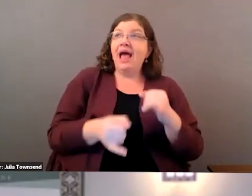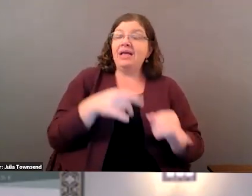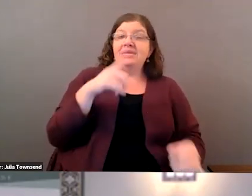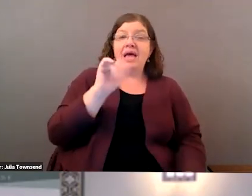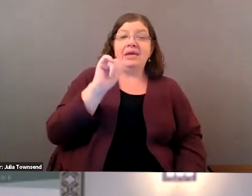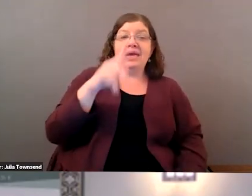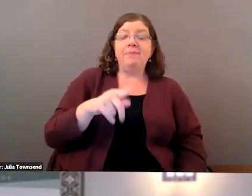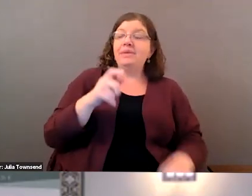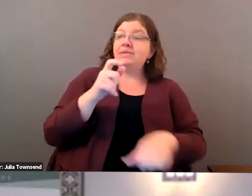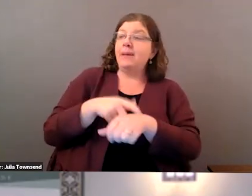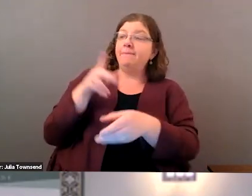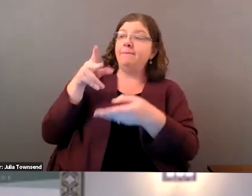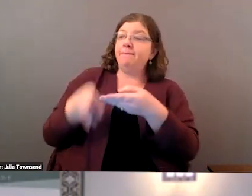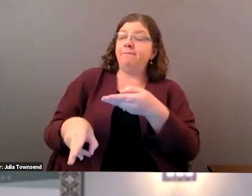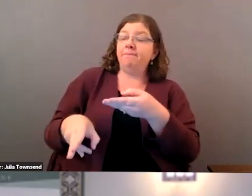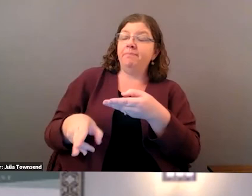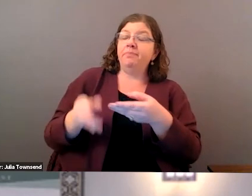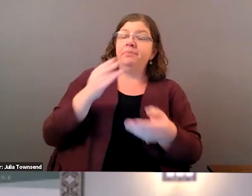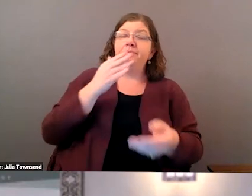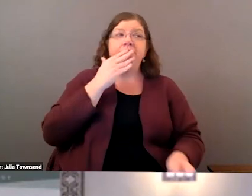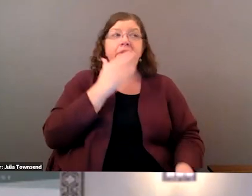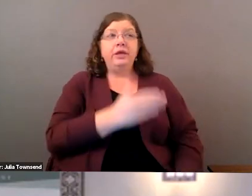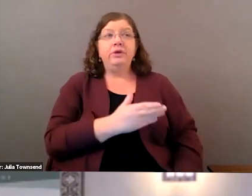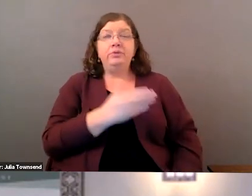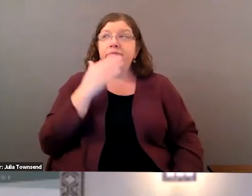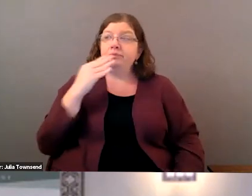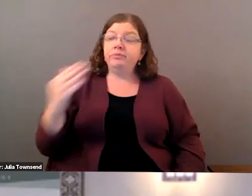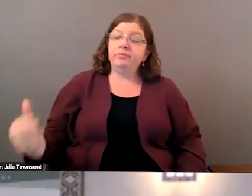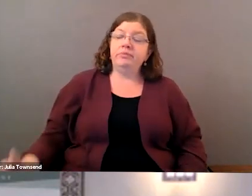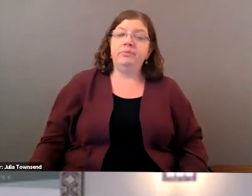a complaint. Thank you. Thank you.